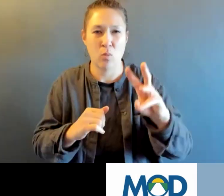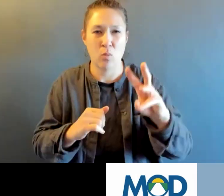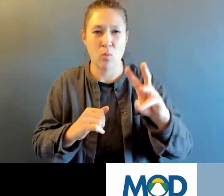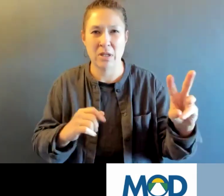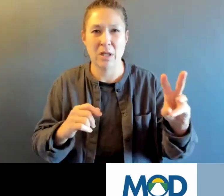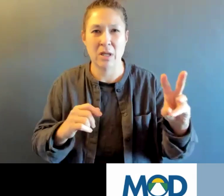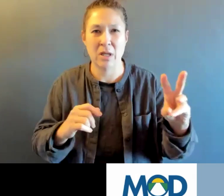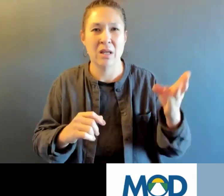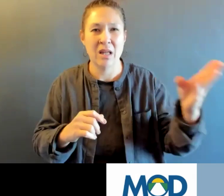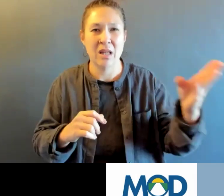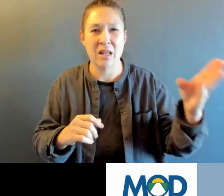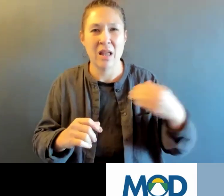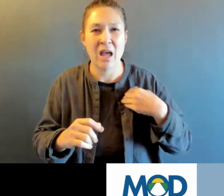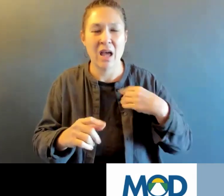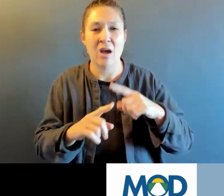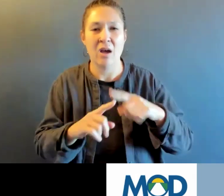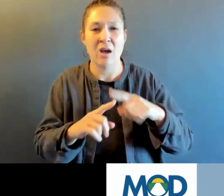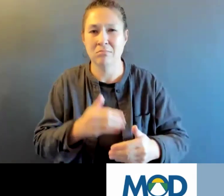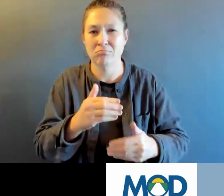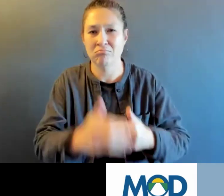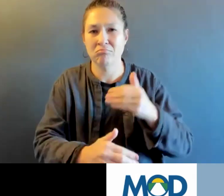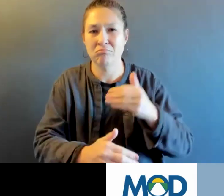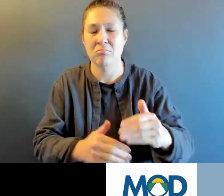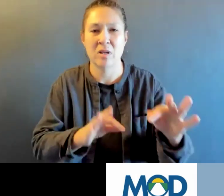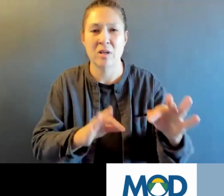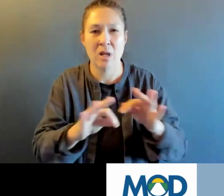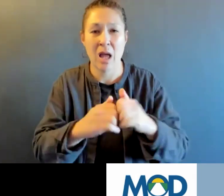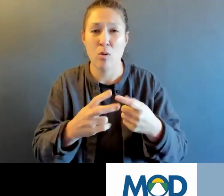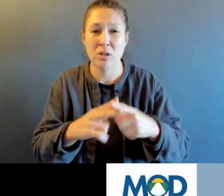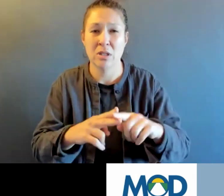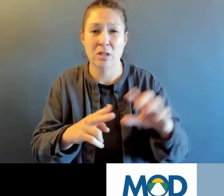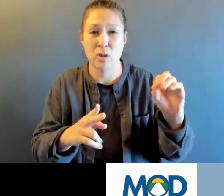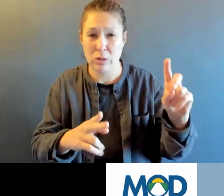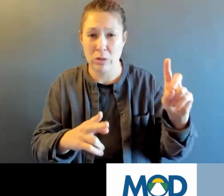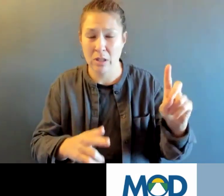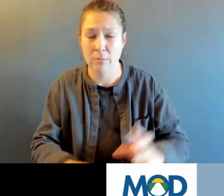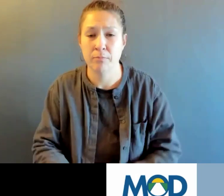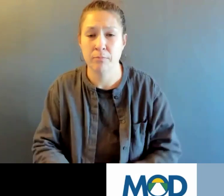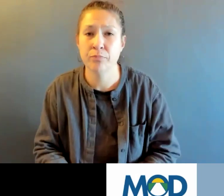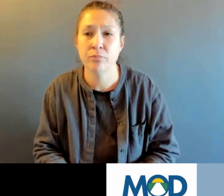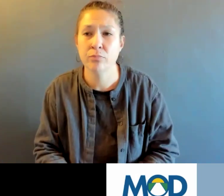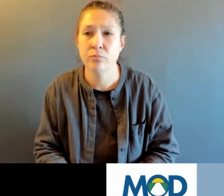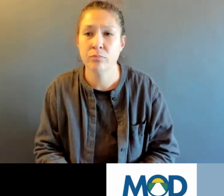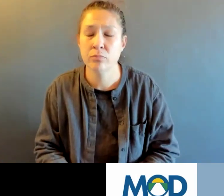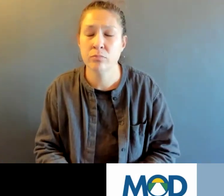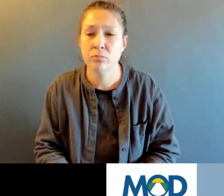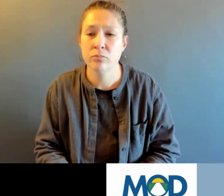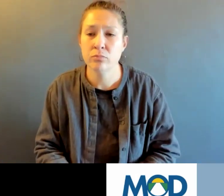has step-by-step instructions for starting a COD if you are interested in that, but also some sample